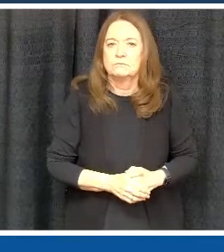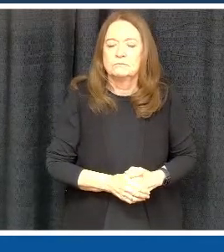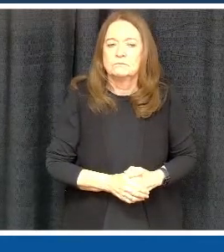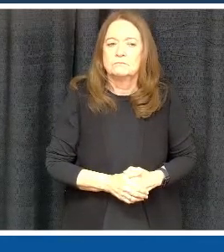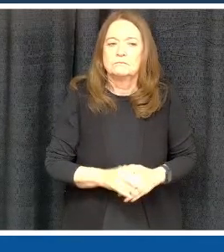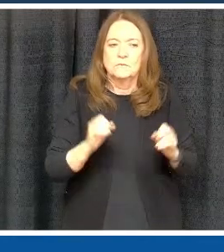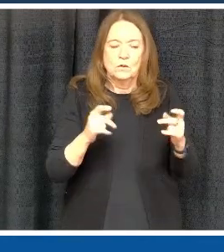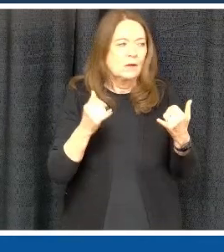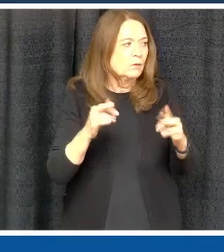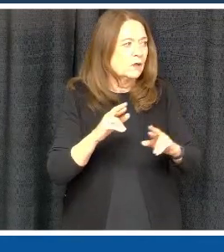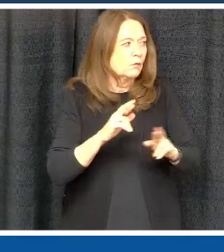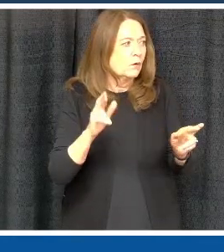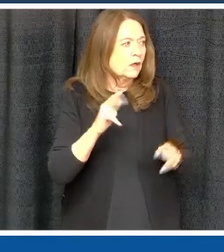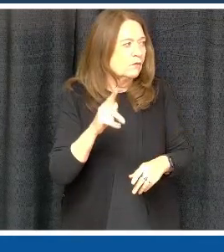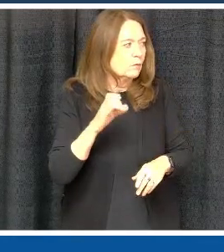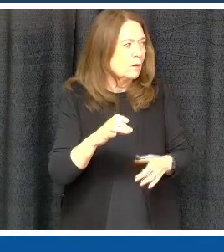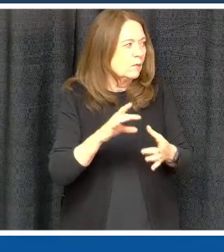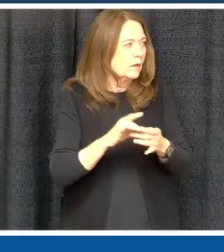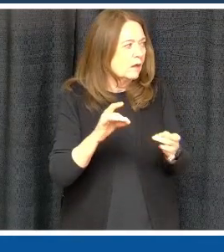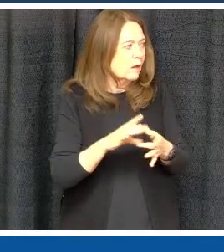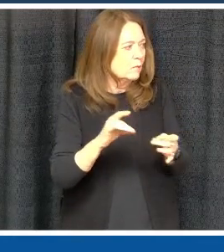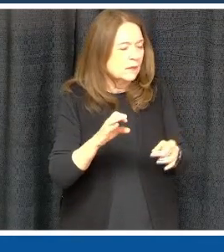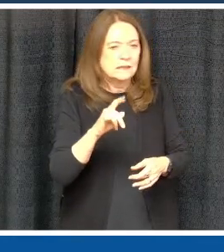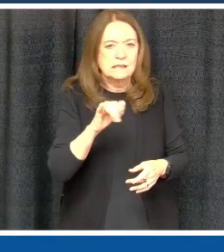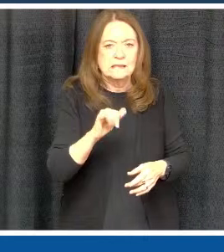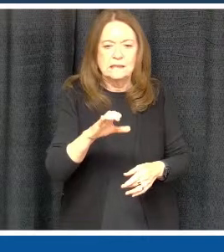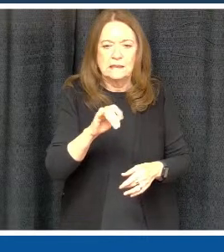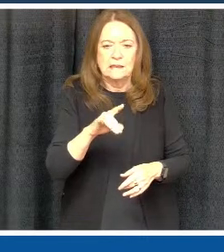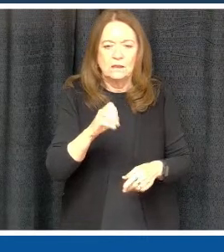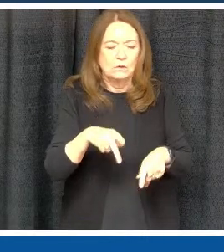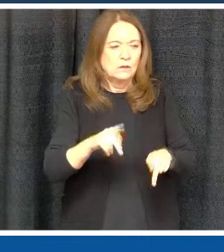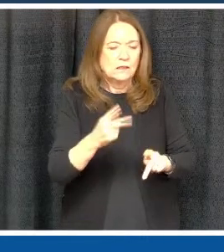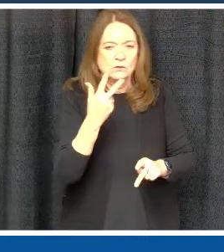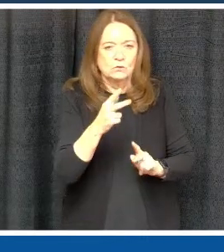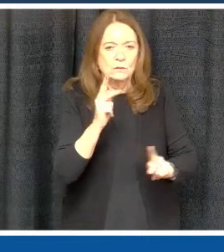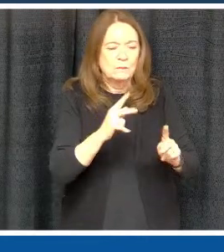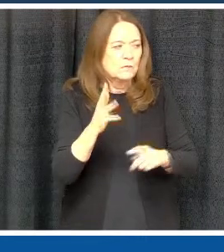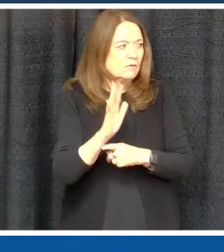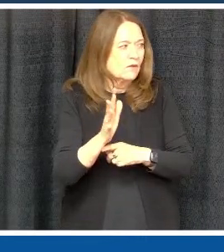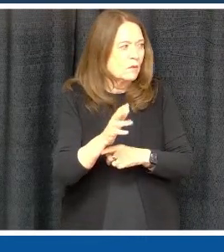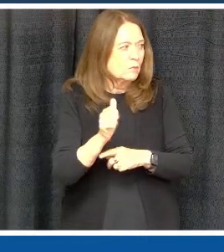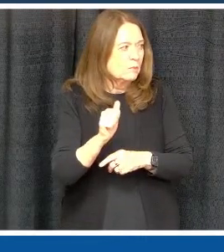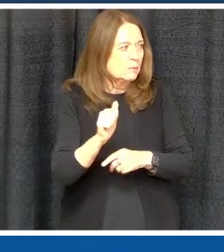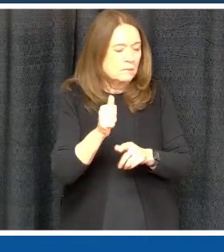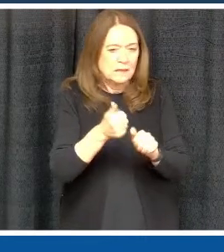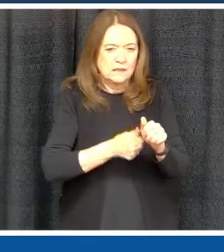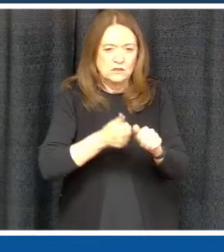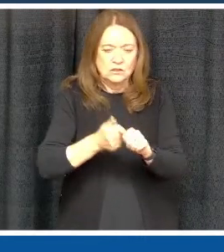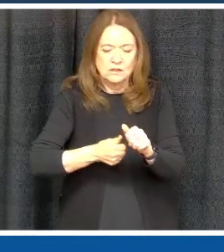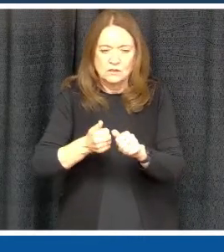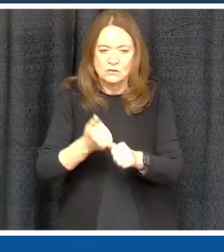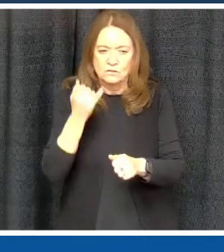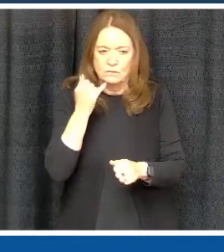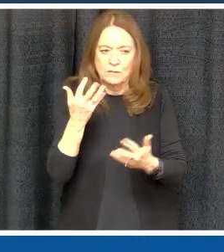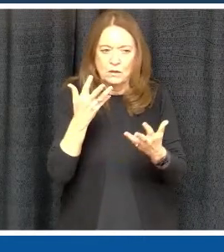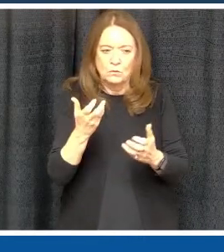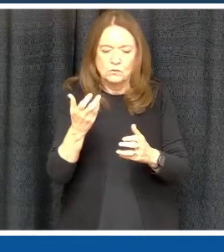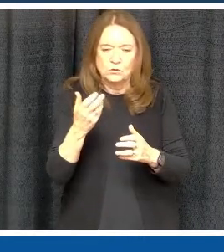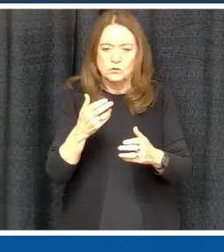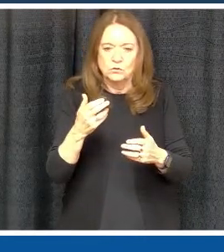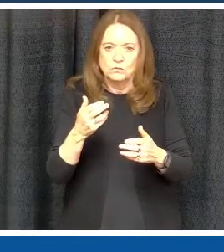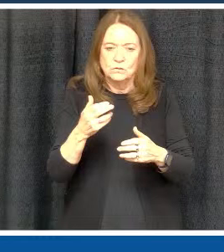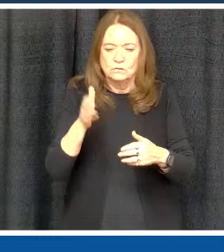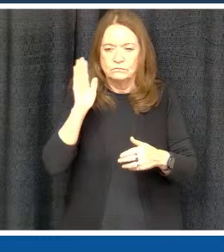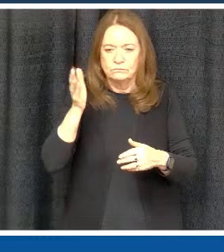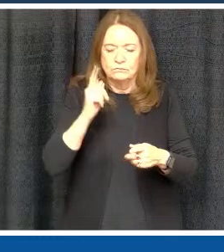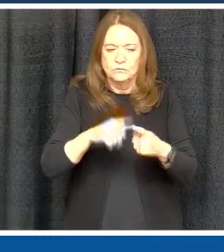okay, we're now ready for public comment. Our city code allows 3 people, 5 minutes each. If you're a member of the public and wish to address the council, we'll invite you up